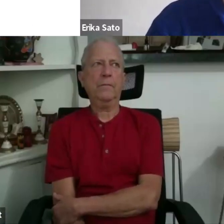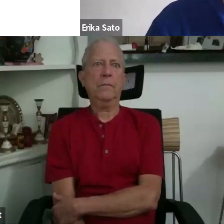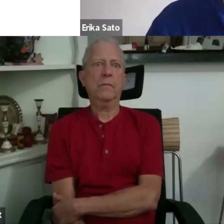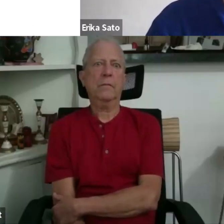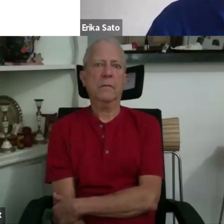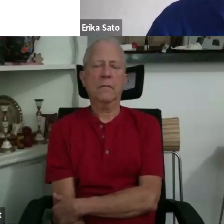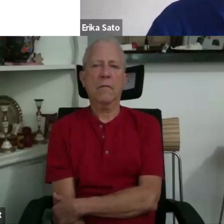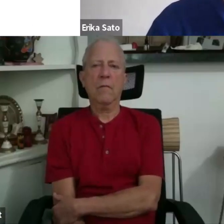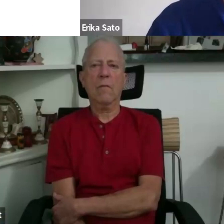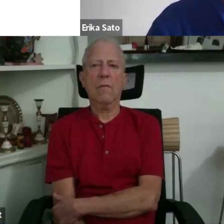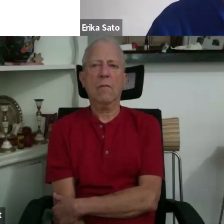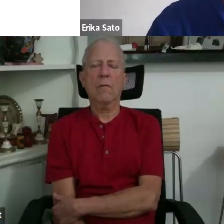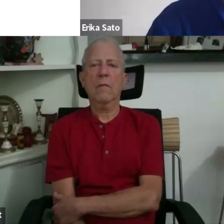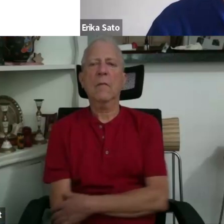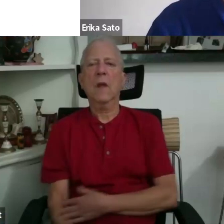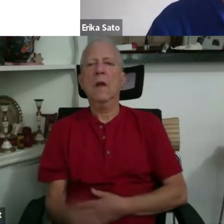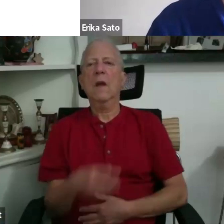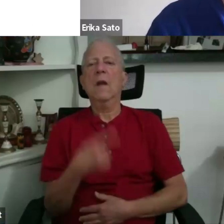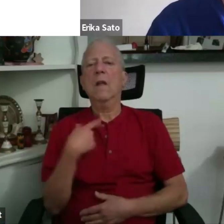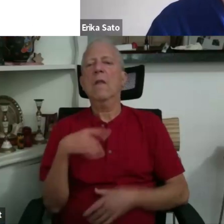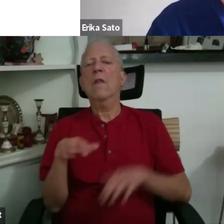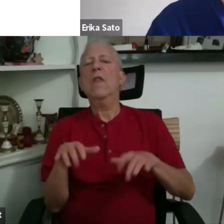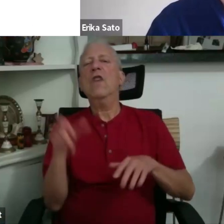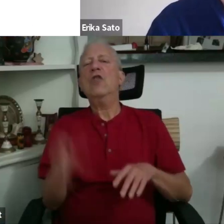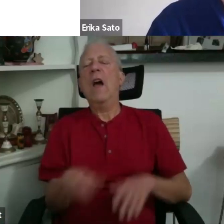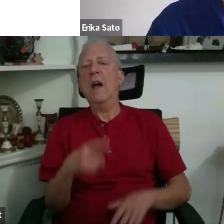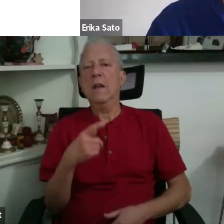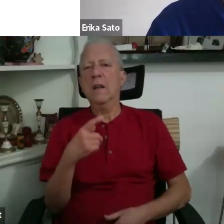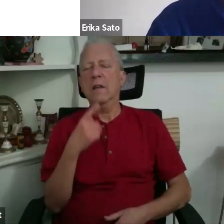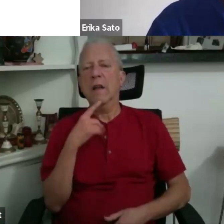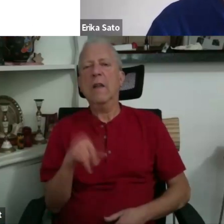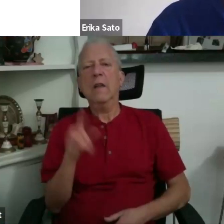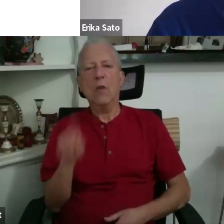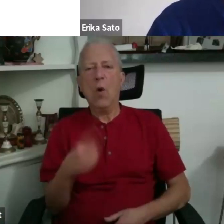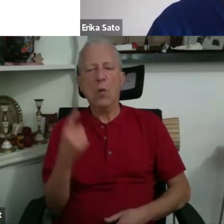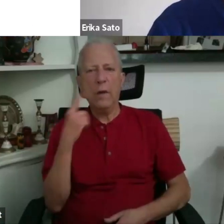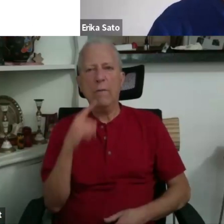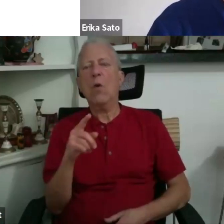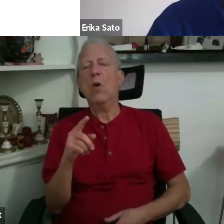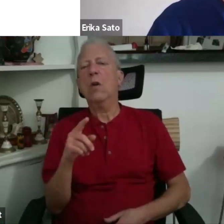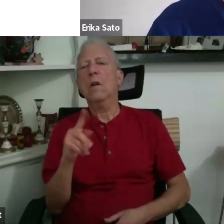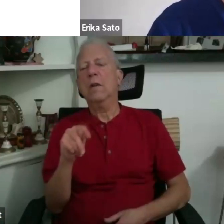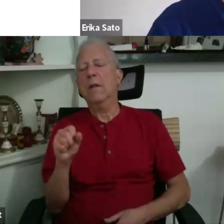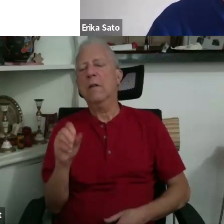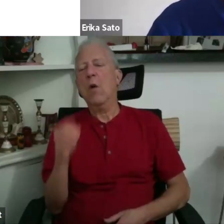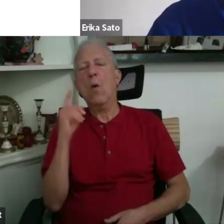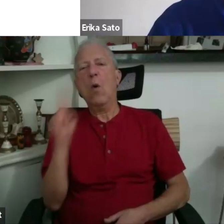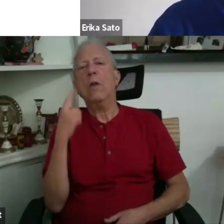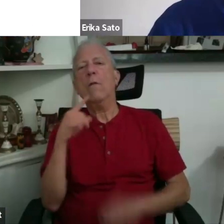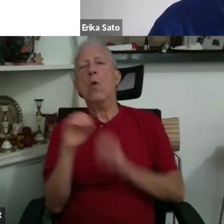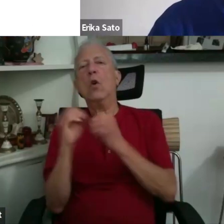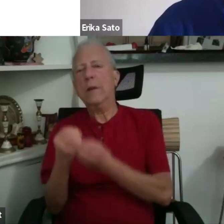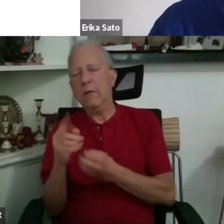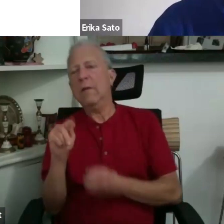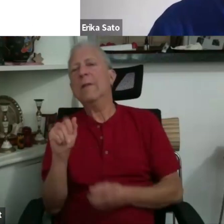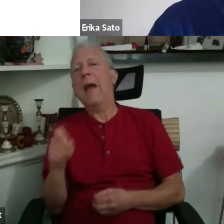Oh, yeah, I think we said in the chat that the TSO designation is only for organizations and only for tax exempt organizations.